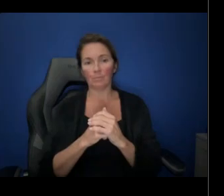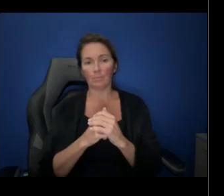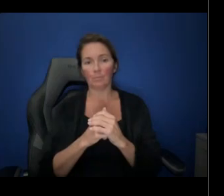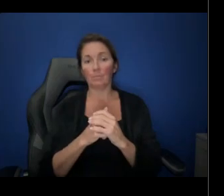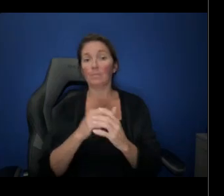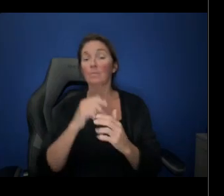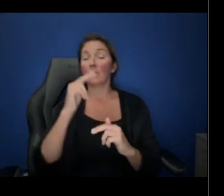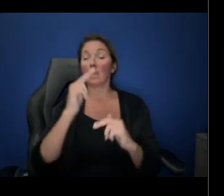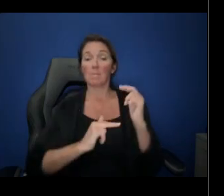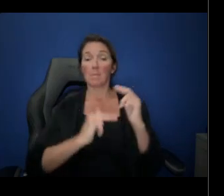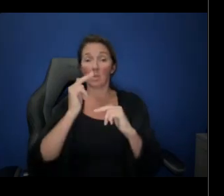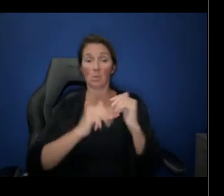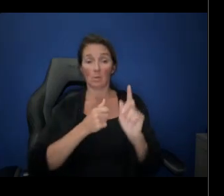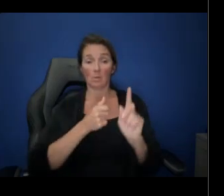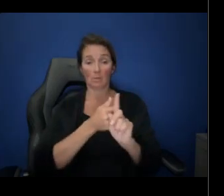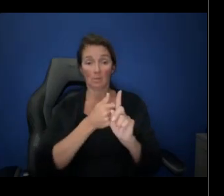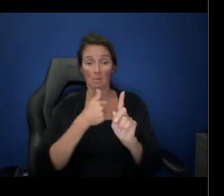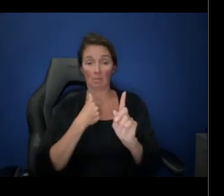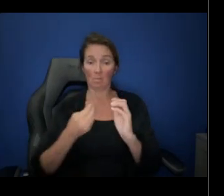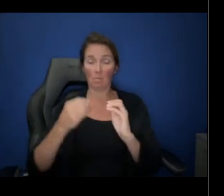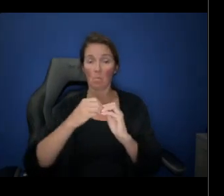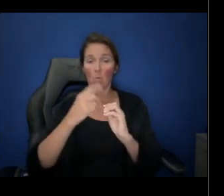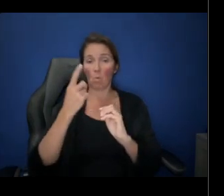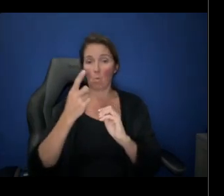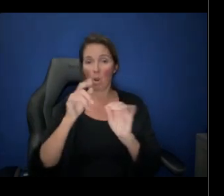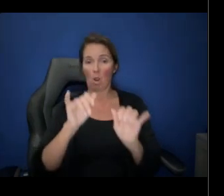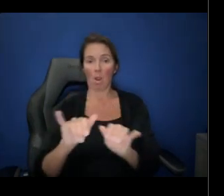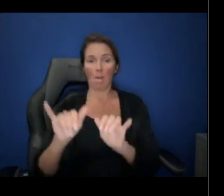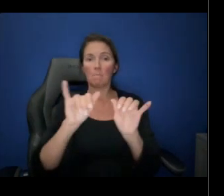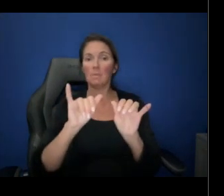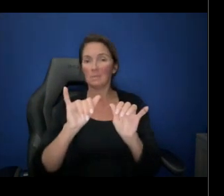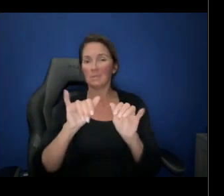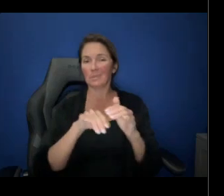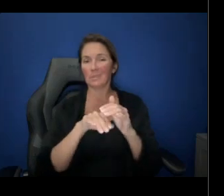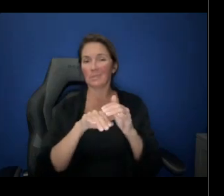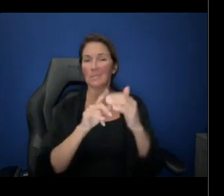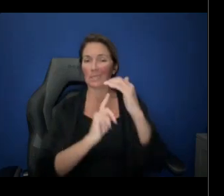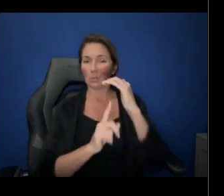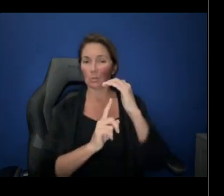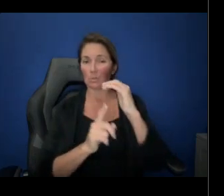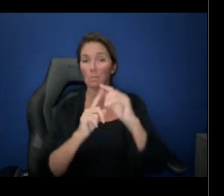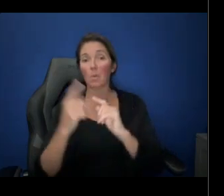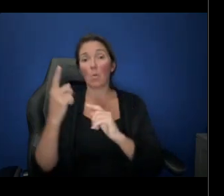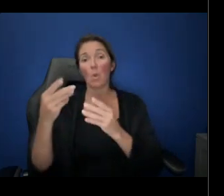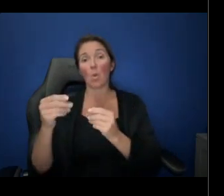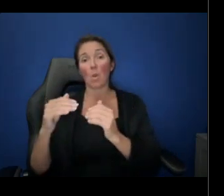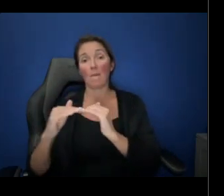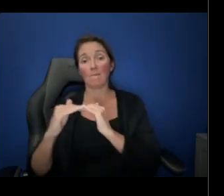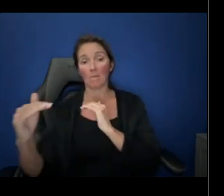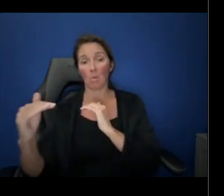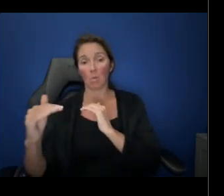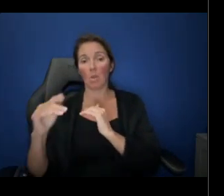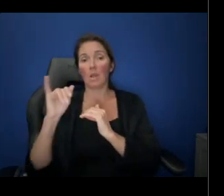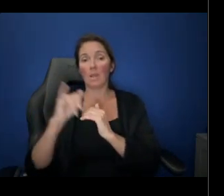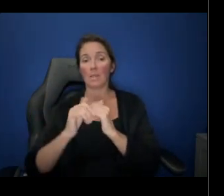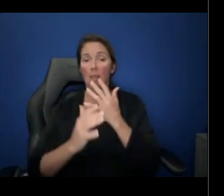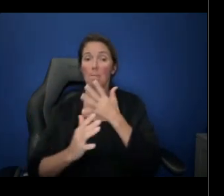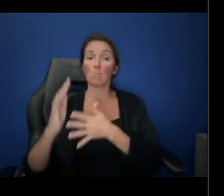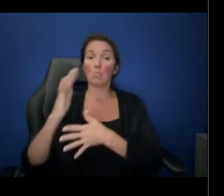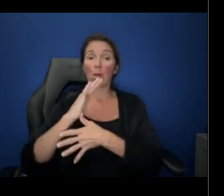When a building has more than one common entrance, but only one ground floor, the